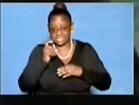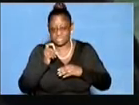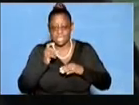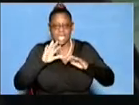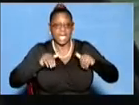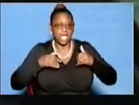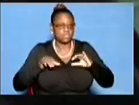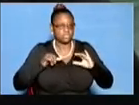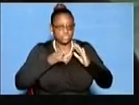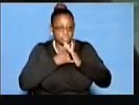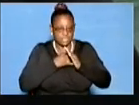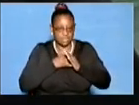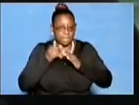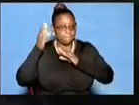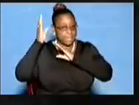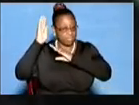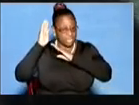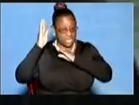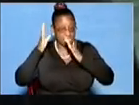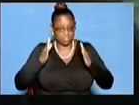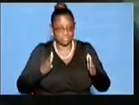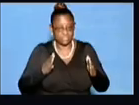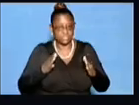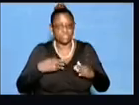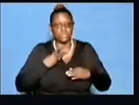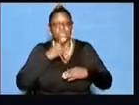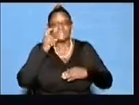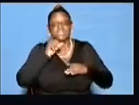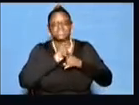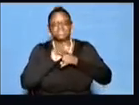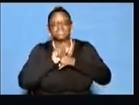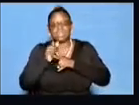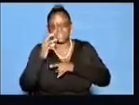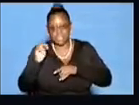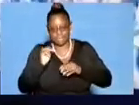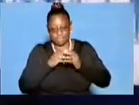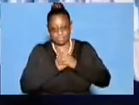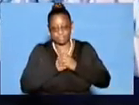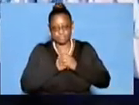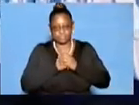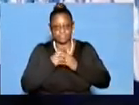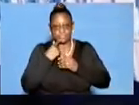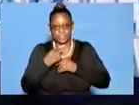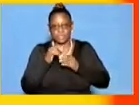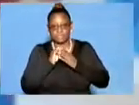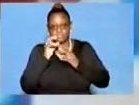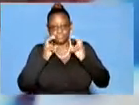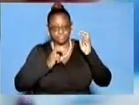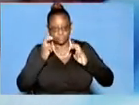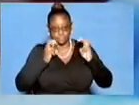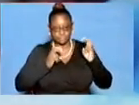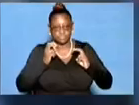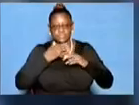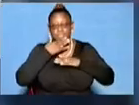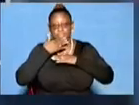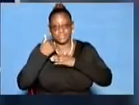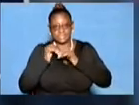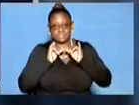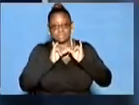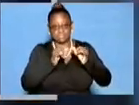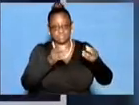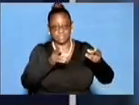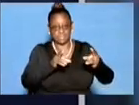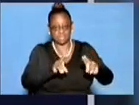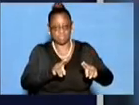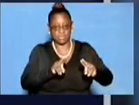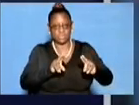that filled by Bahamians is if we train them. Despite this challenge, Armagon feels the best is yet to come, especially